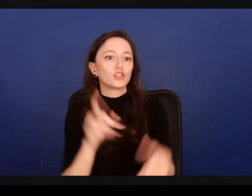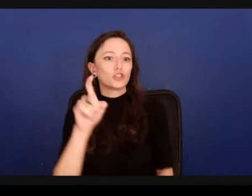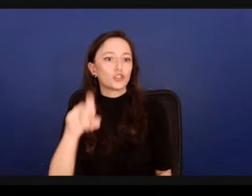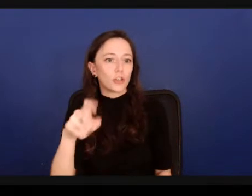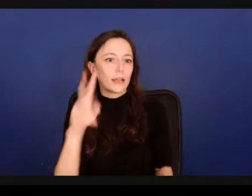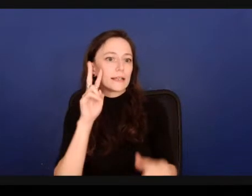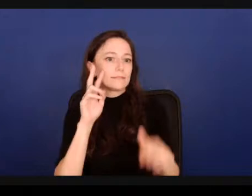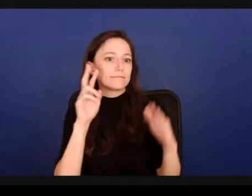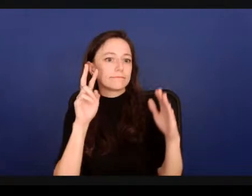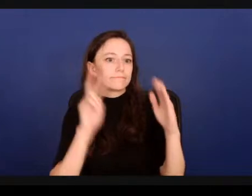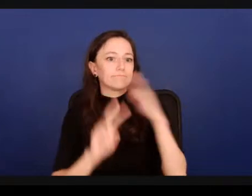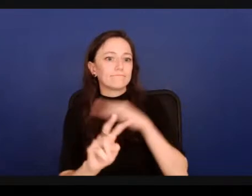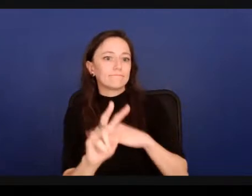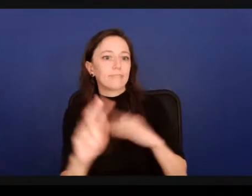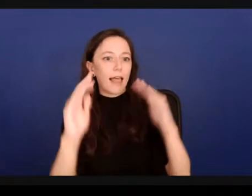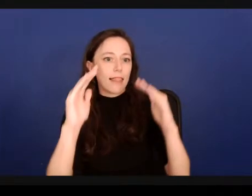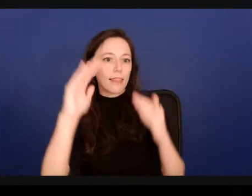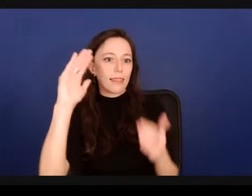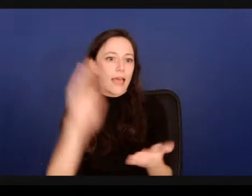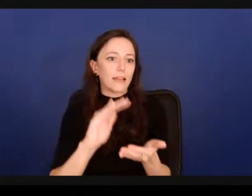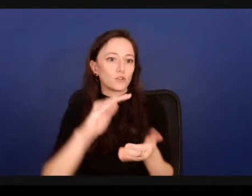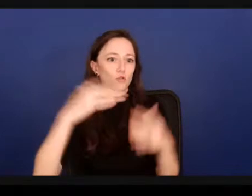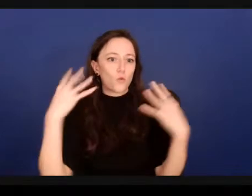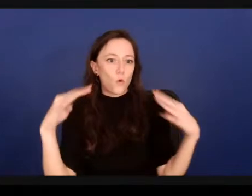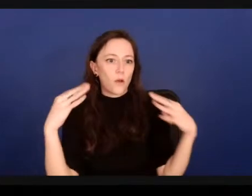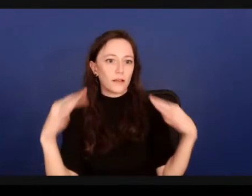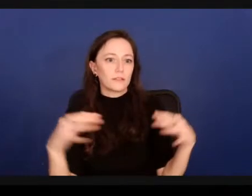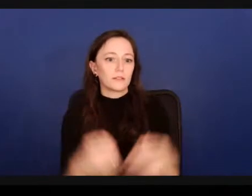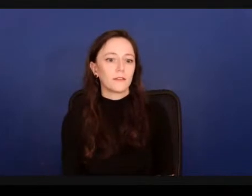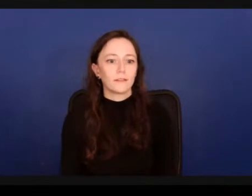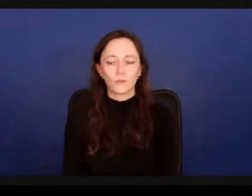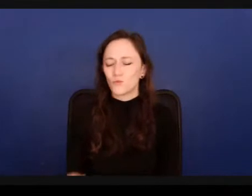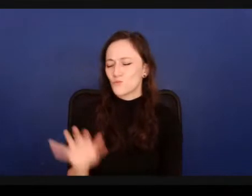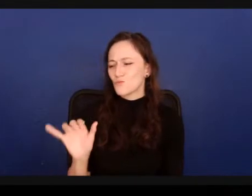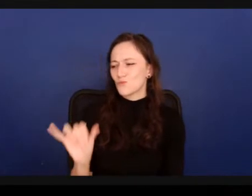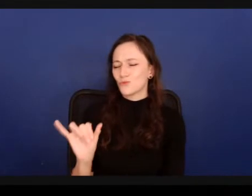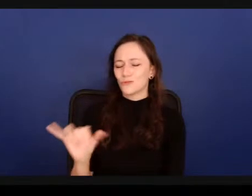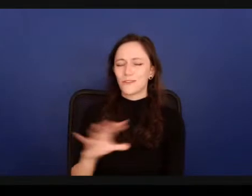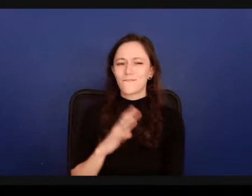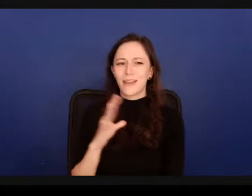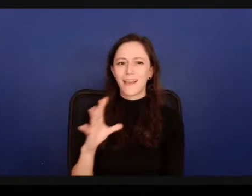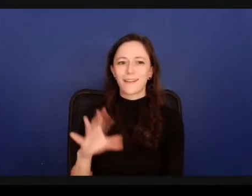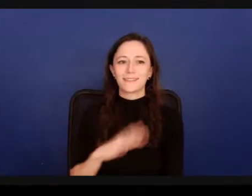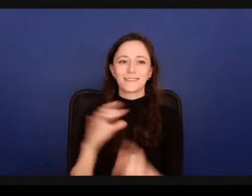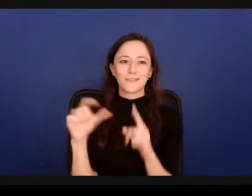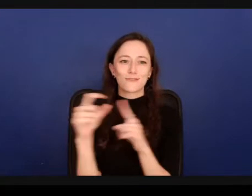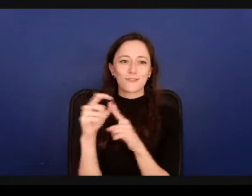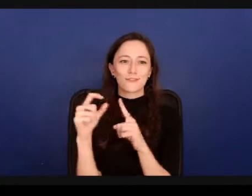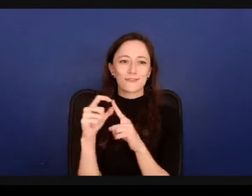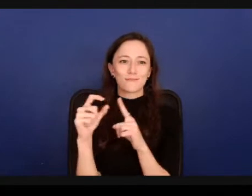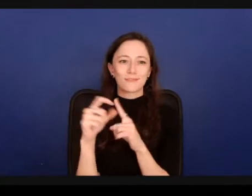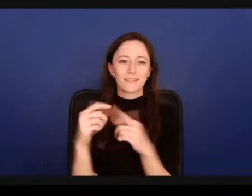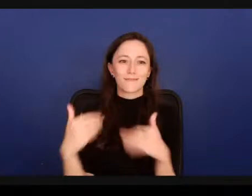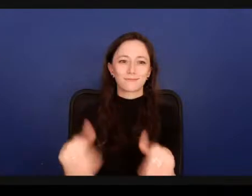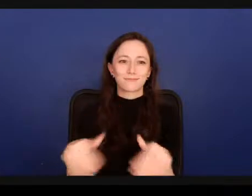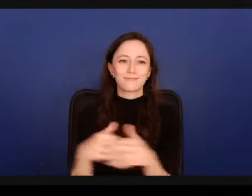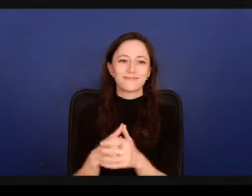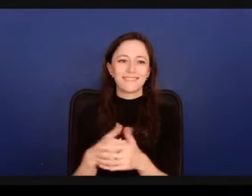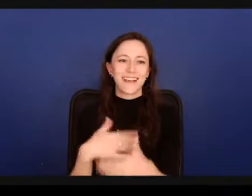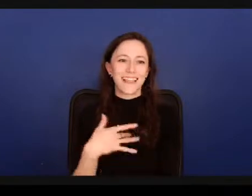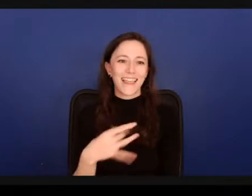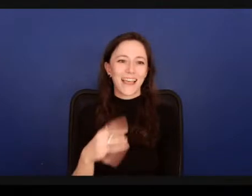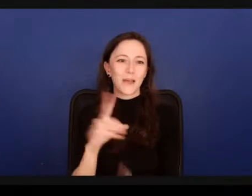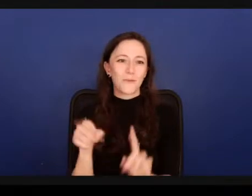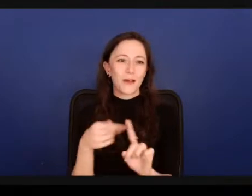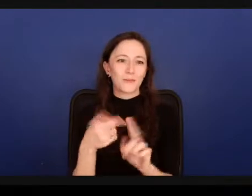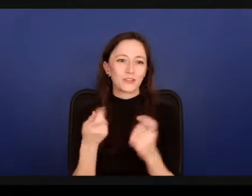Yeah, I was just saying, look how fancy they are using them terms, type of thing. I don't know. I just don't. I like it when we're trying to communicate